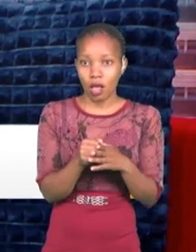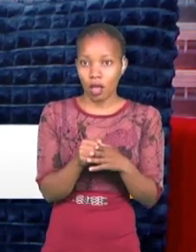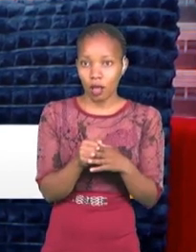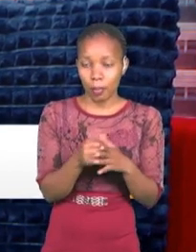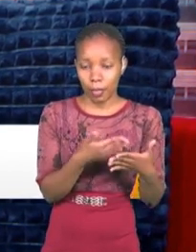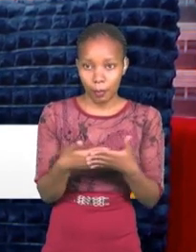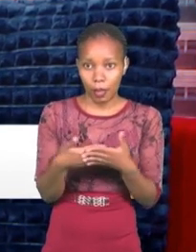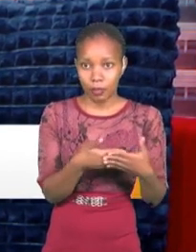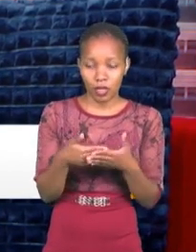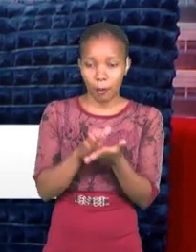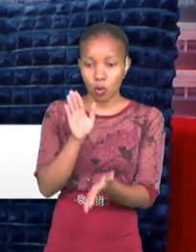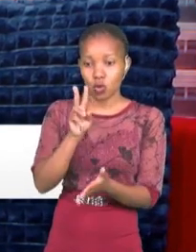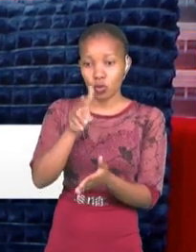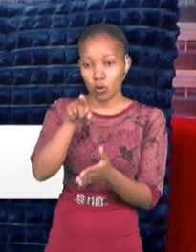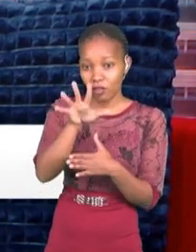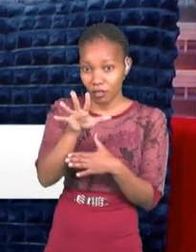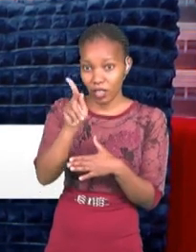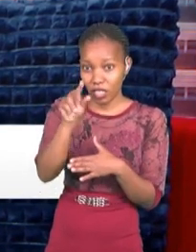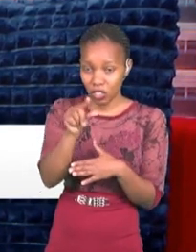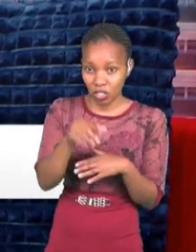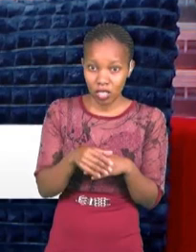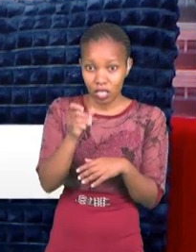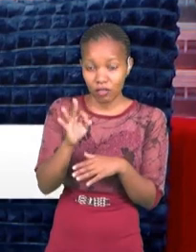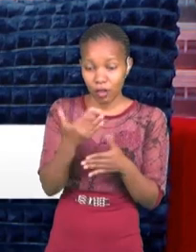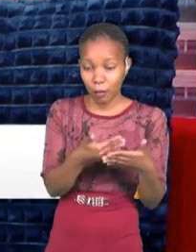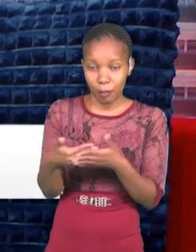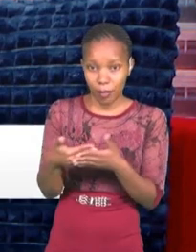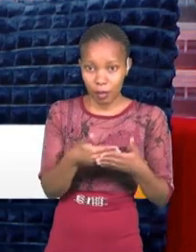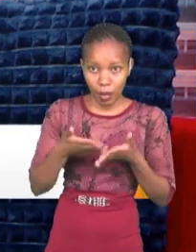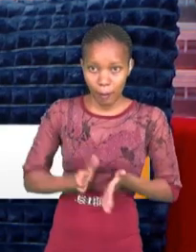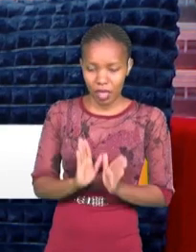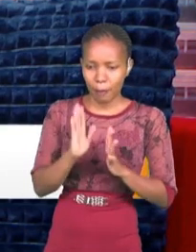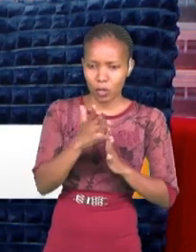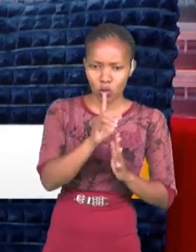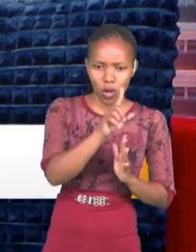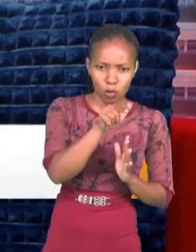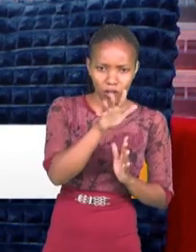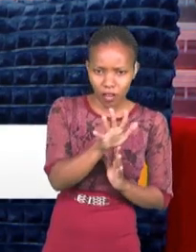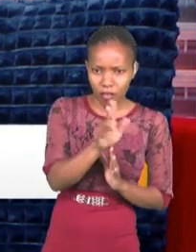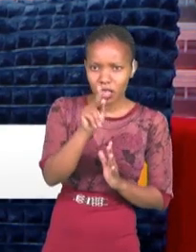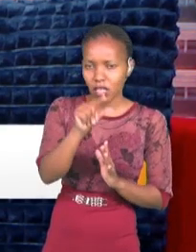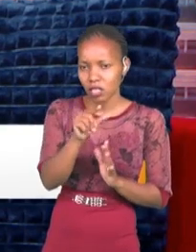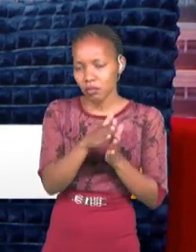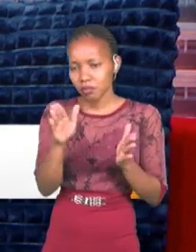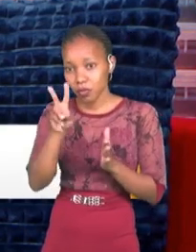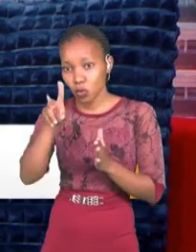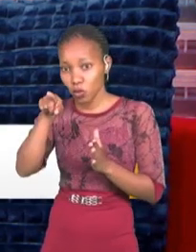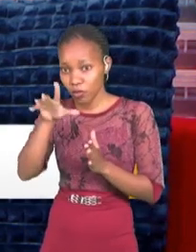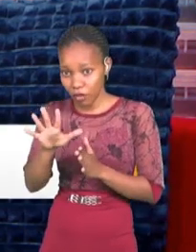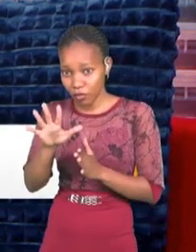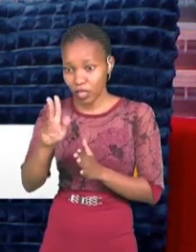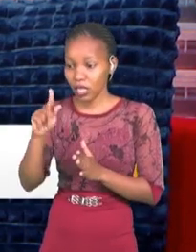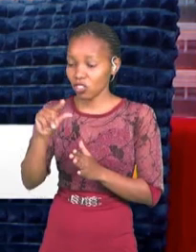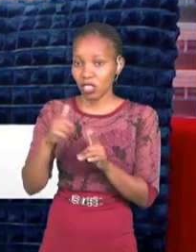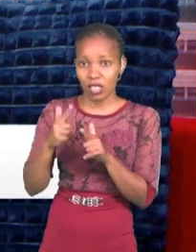babies are more than 2.5 kg. If child birth weight is between 1.5 to 2.5 kg, it is